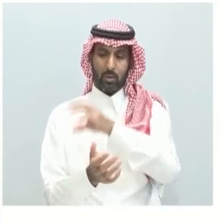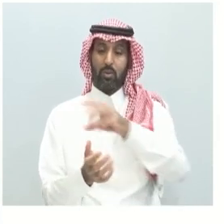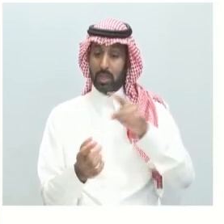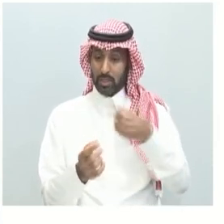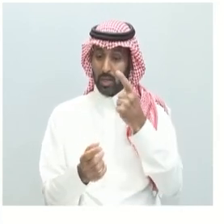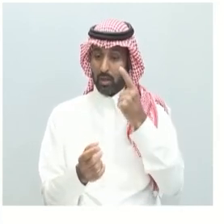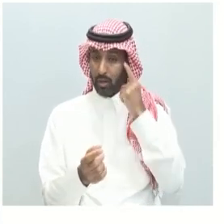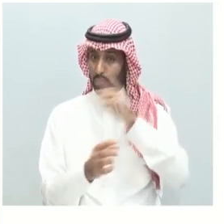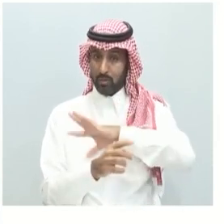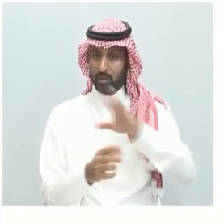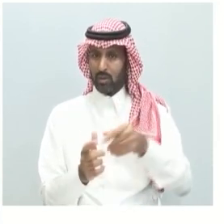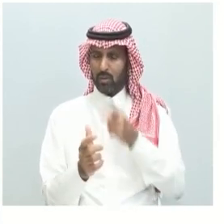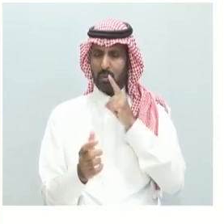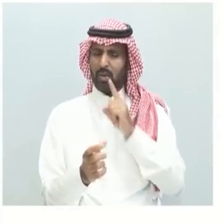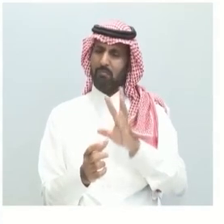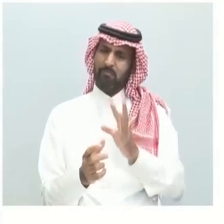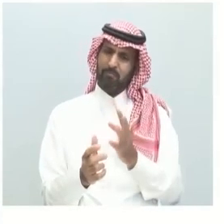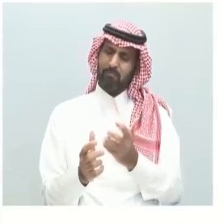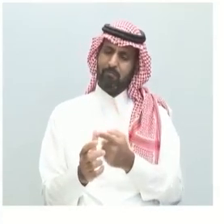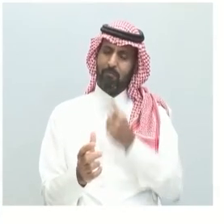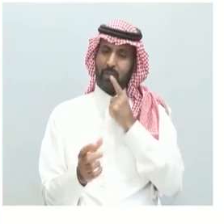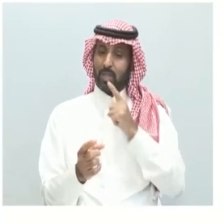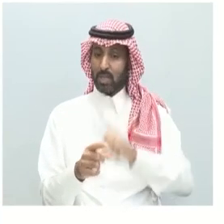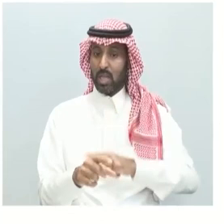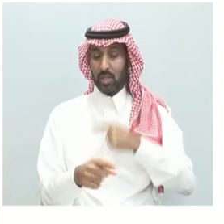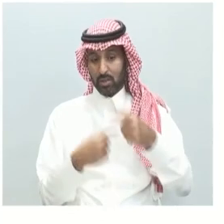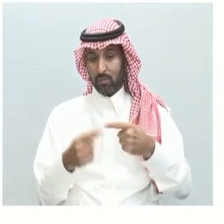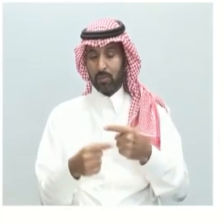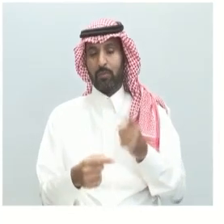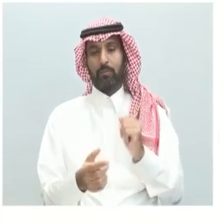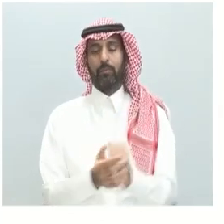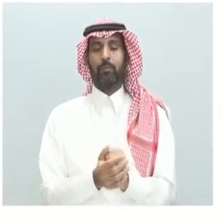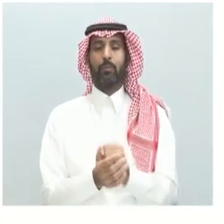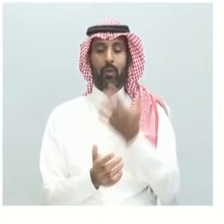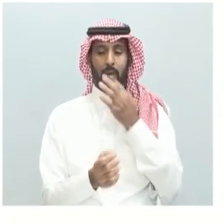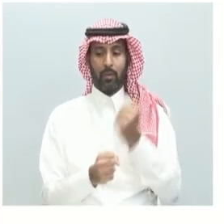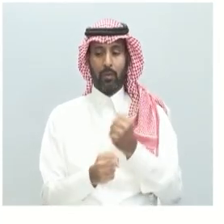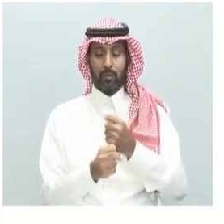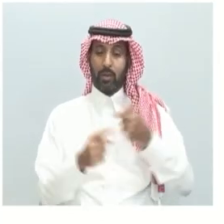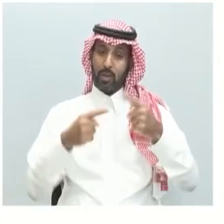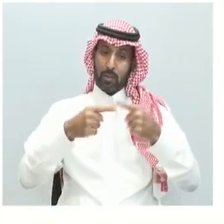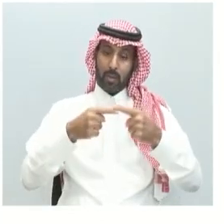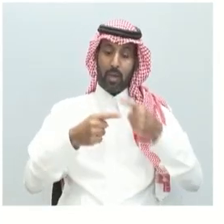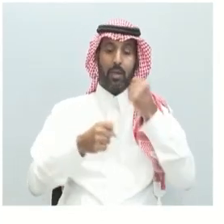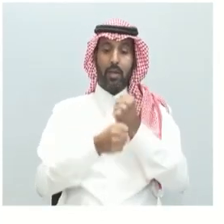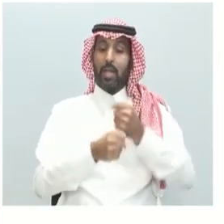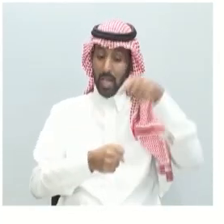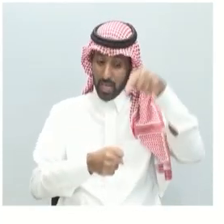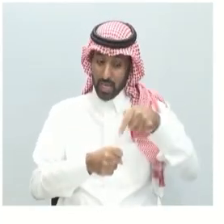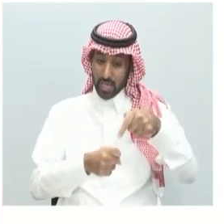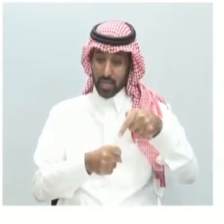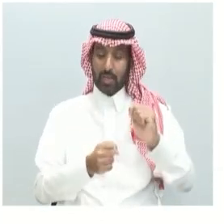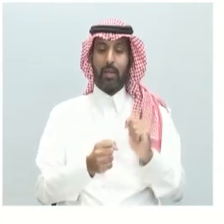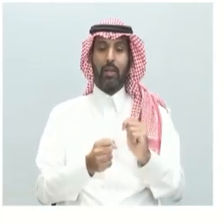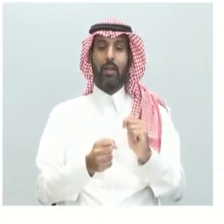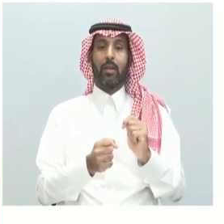in general or things that happening all the time. The simple present versus the present progressive. So we have